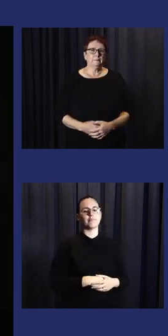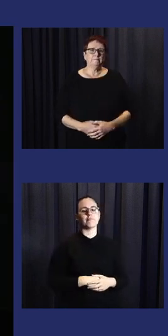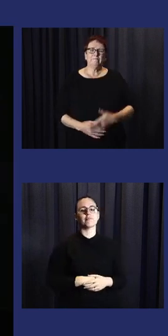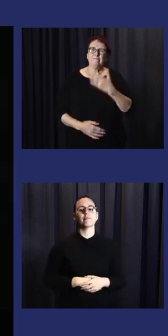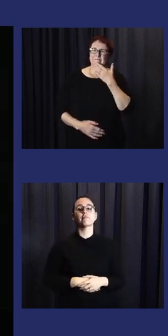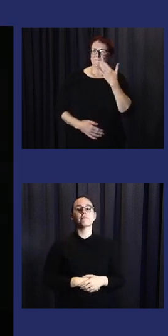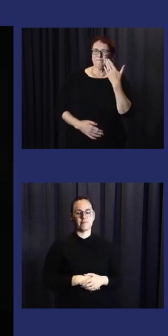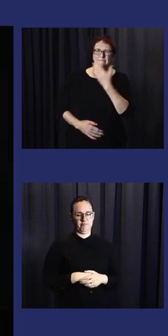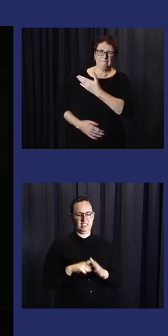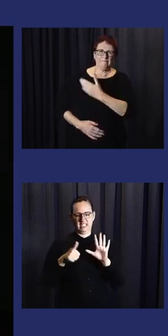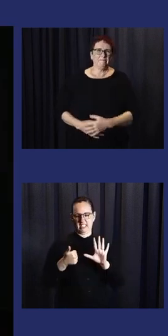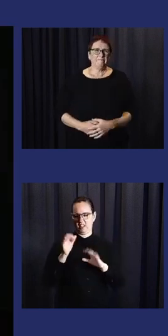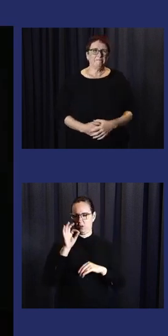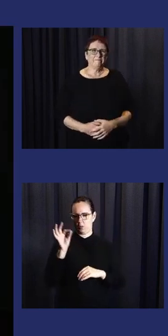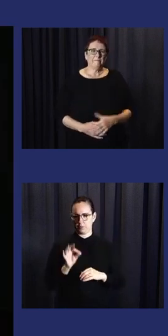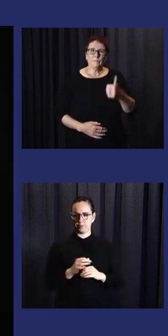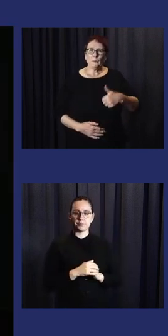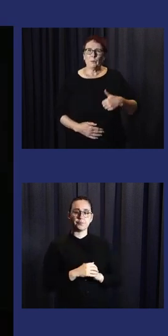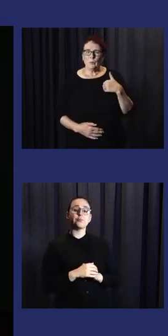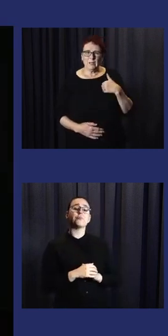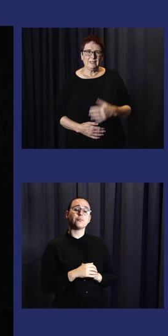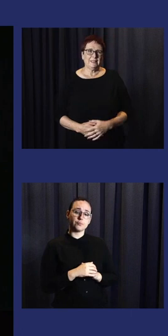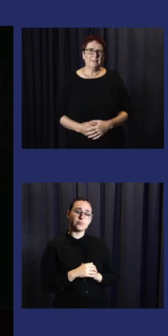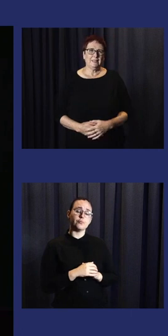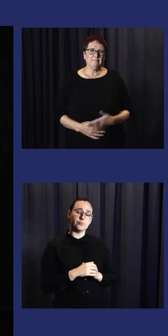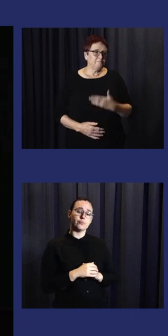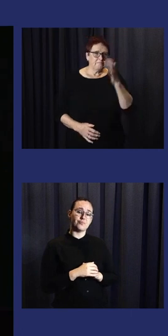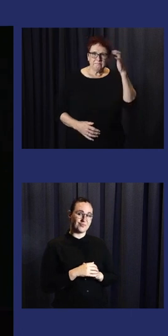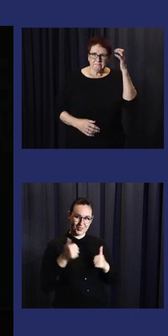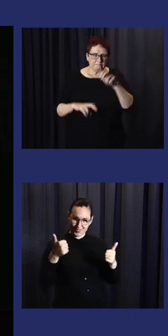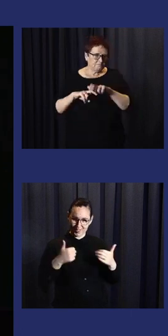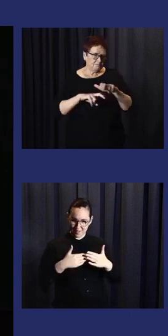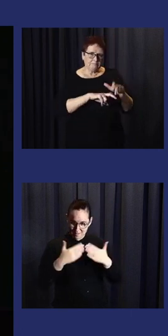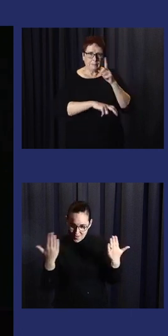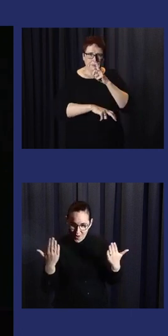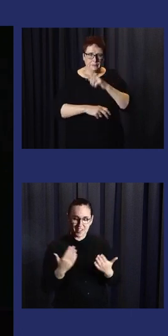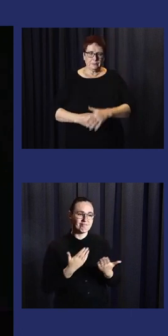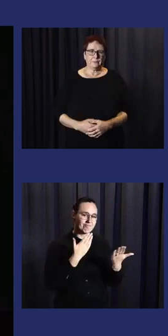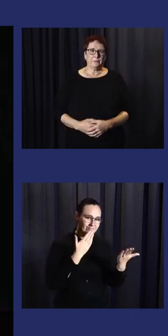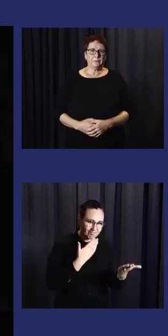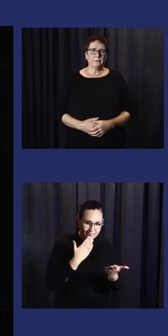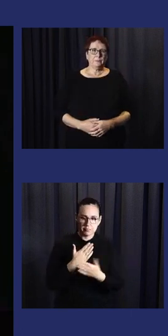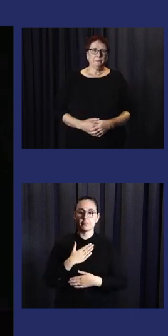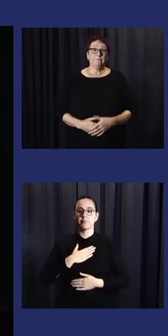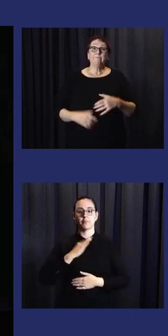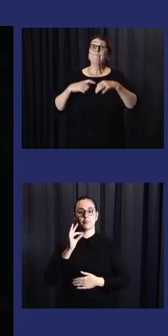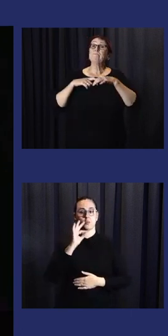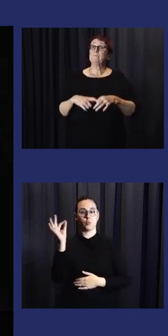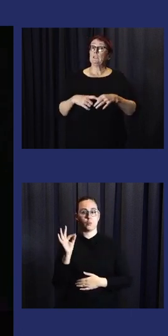Thank you, Professor Tim. Good morning, distinguished panelists. This is my